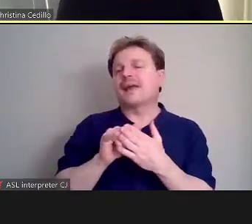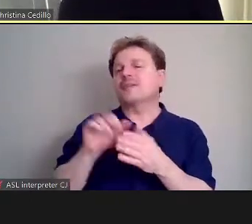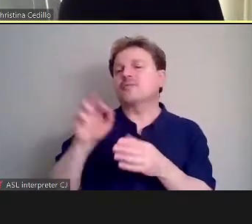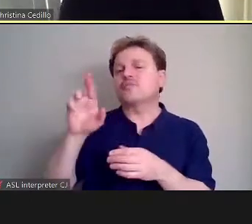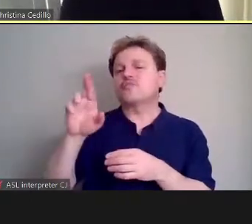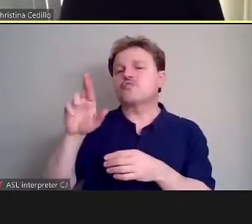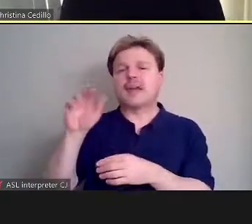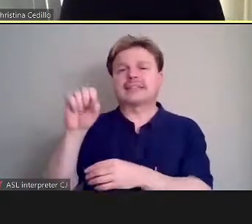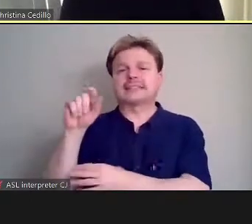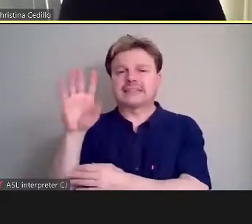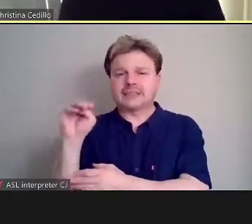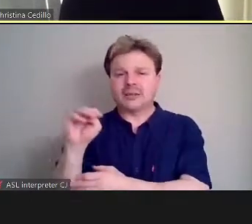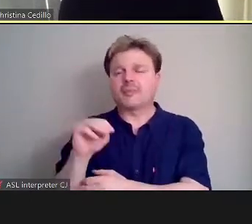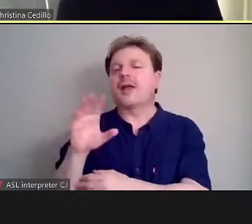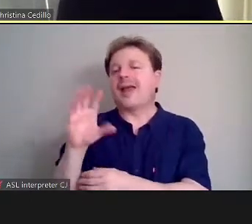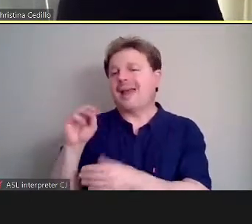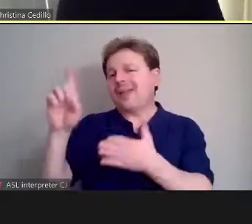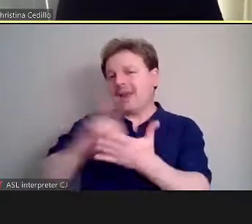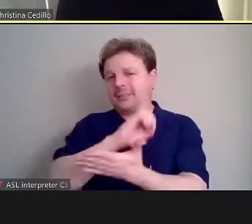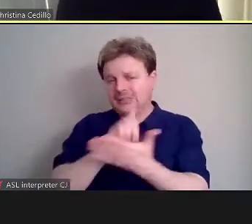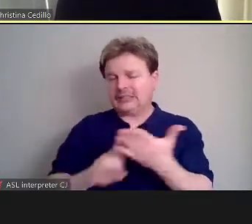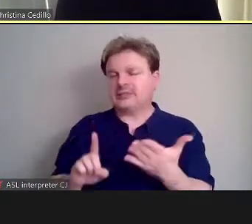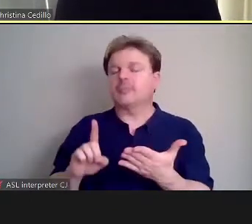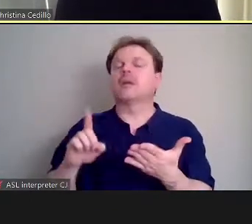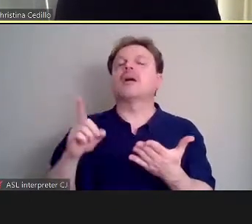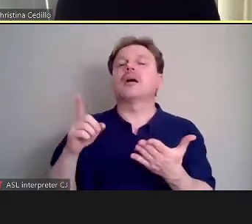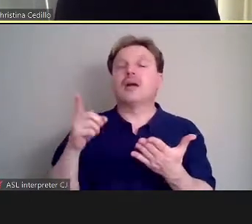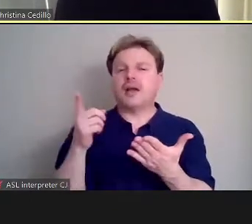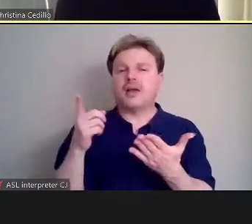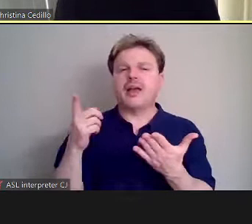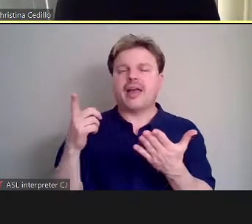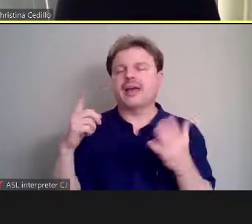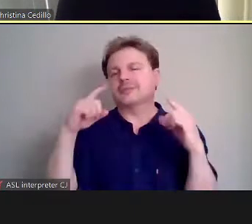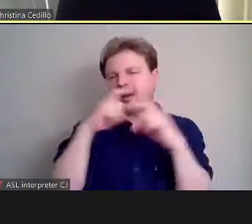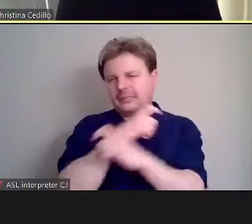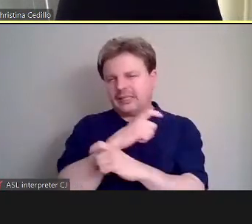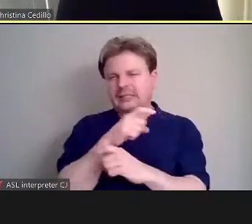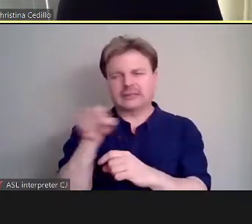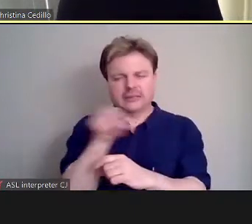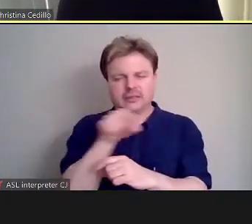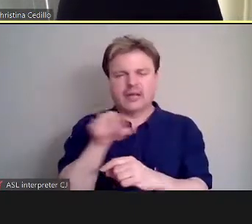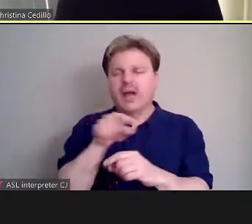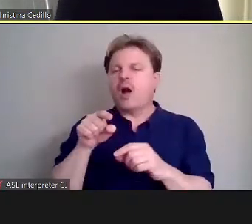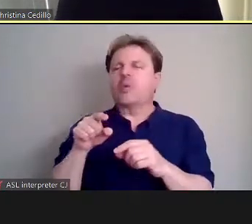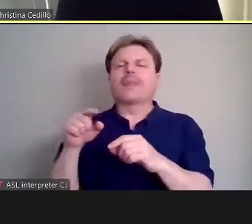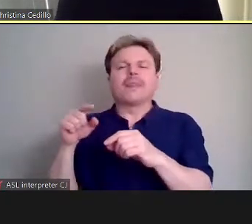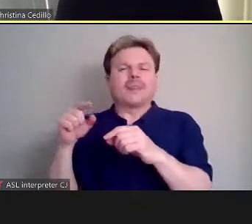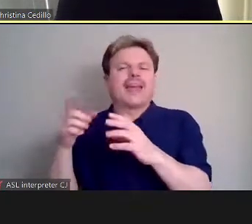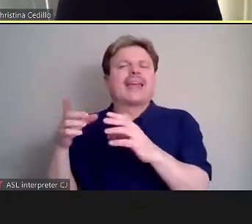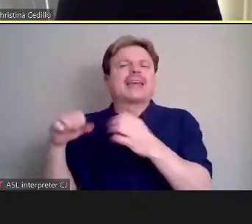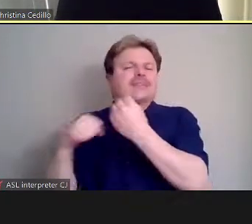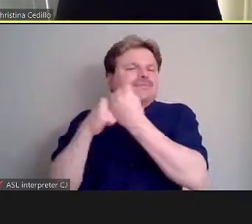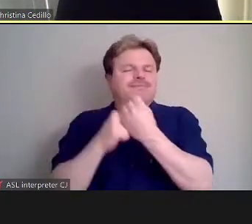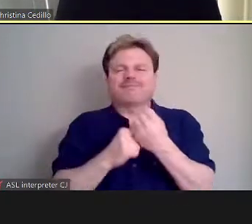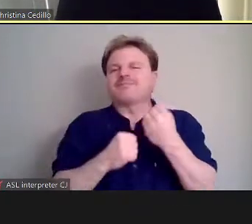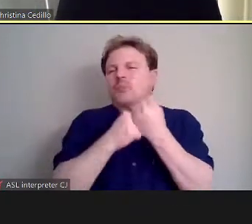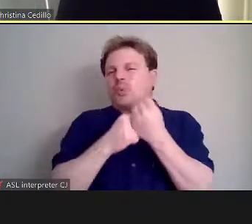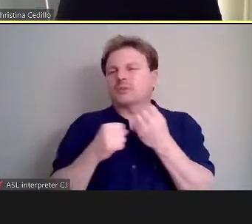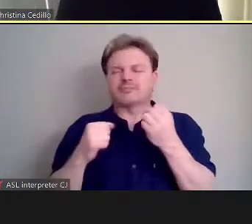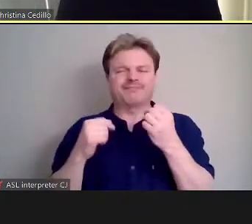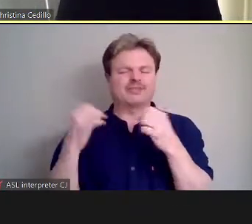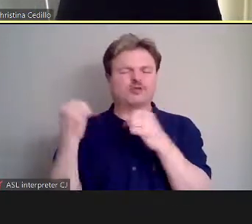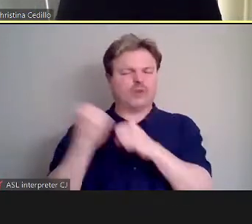as a complex. The way that they reinforce each other, the